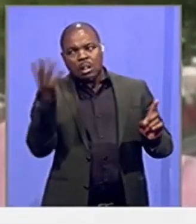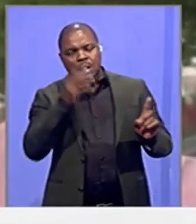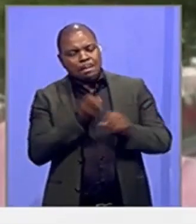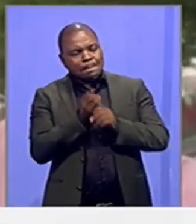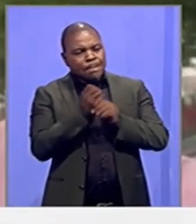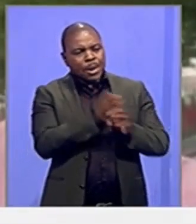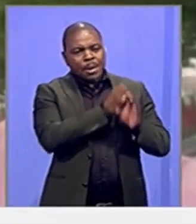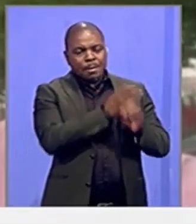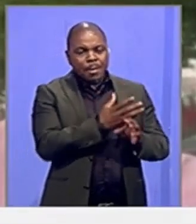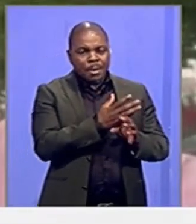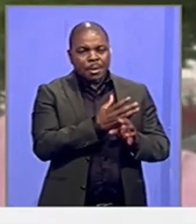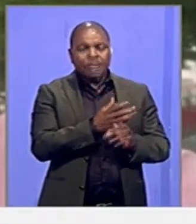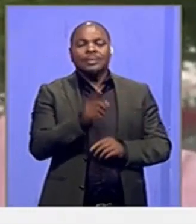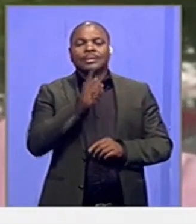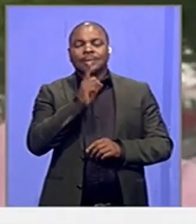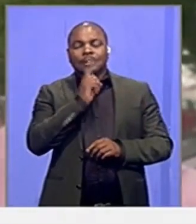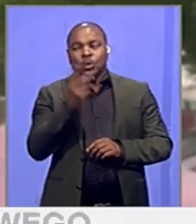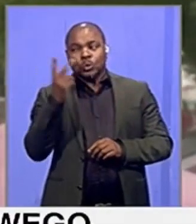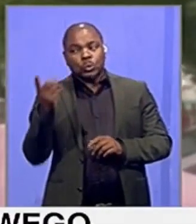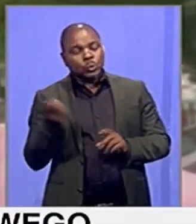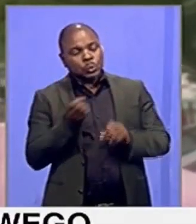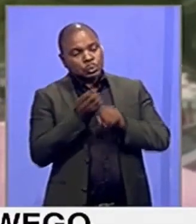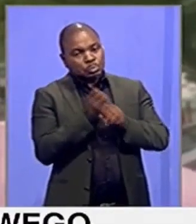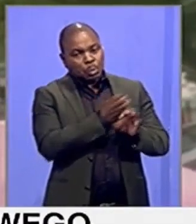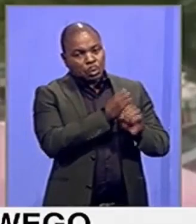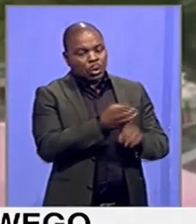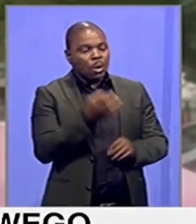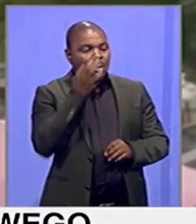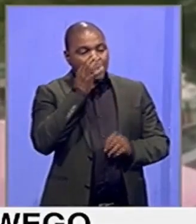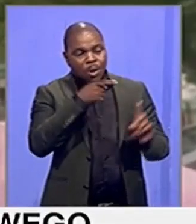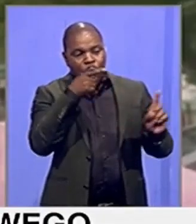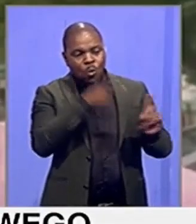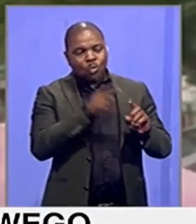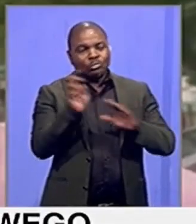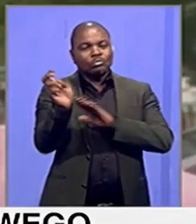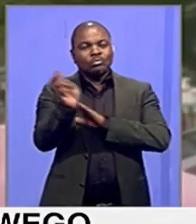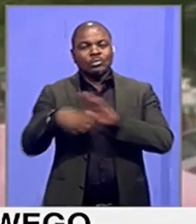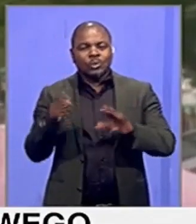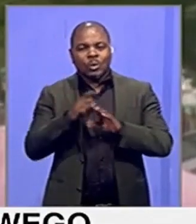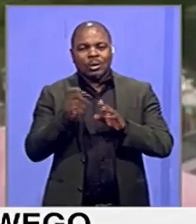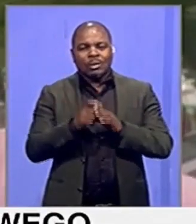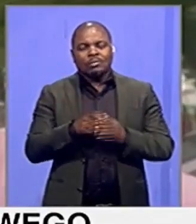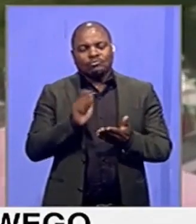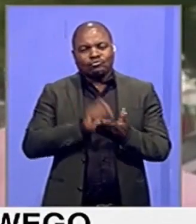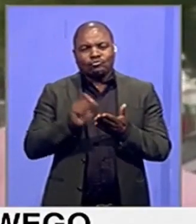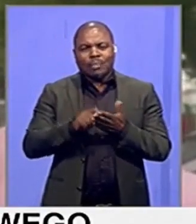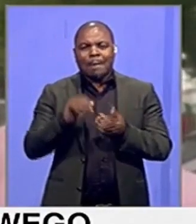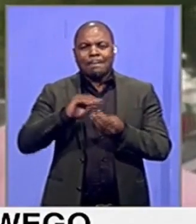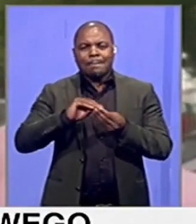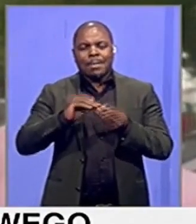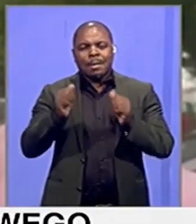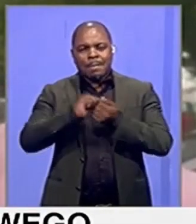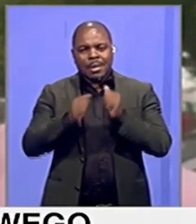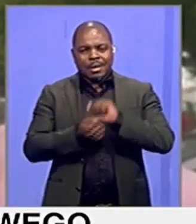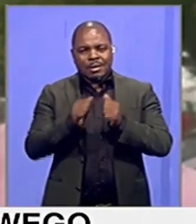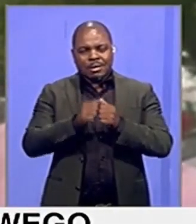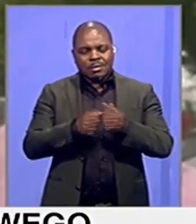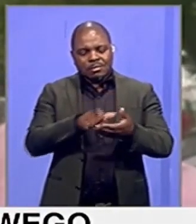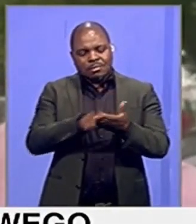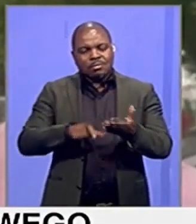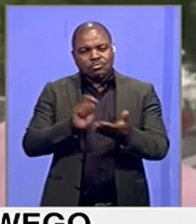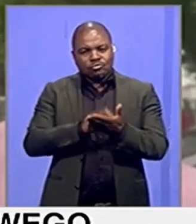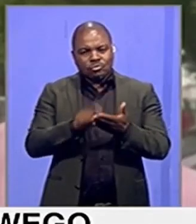allegedly by 2 teachers who were accusing the learner of stealing a calculator. It was brought to our